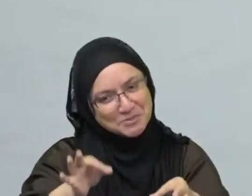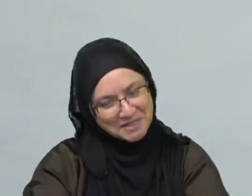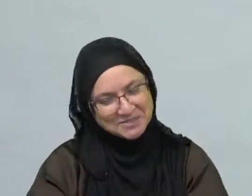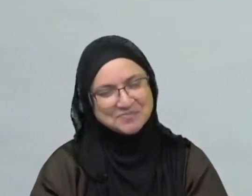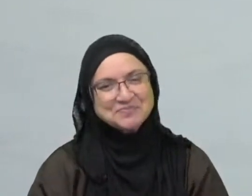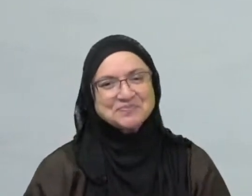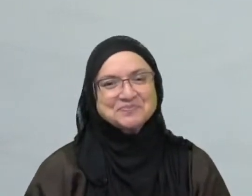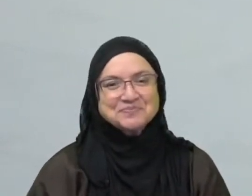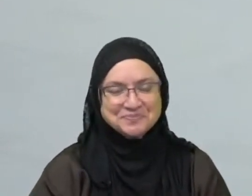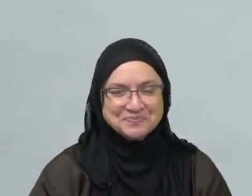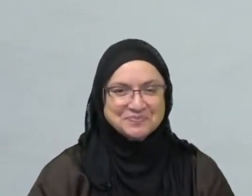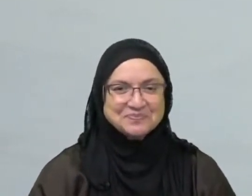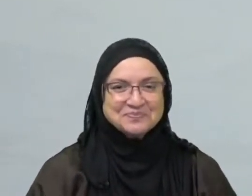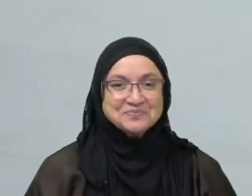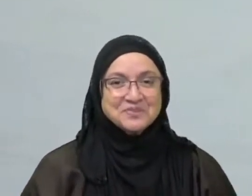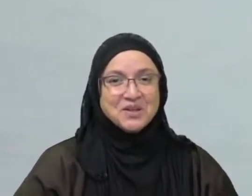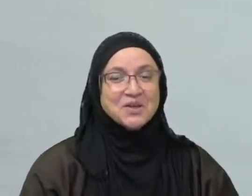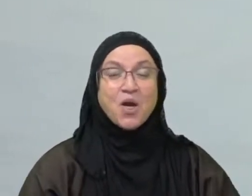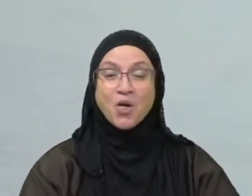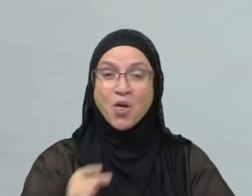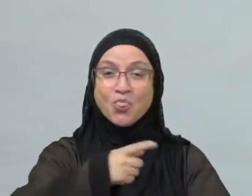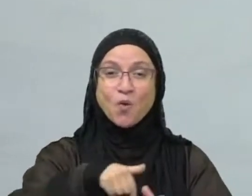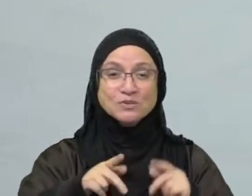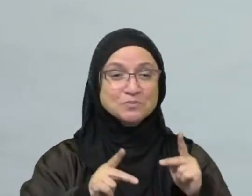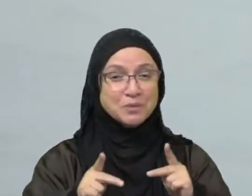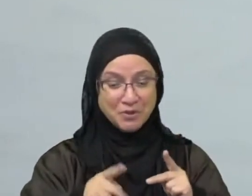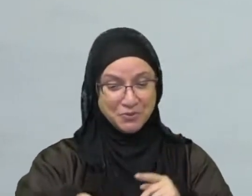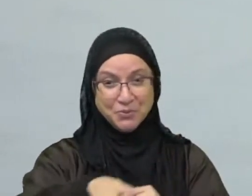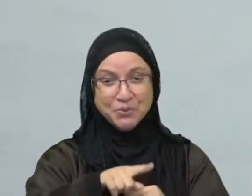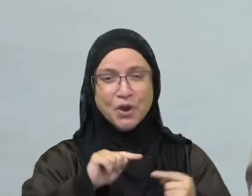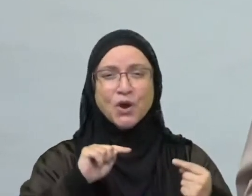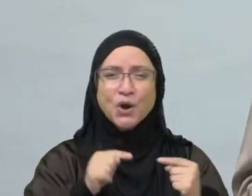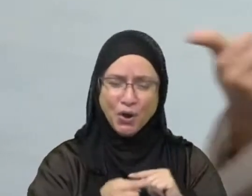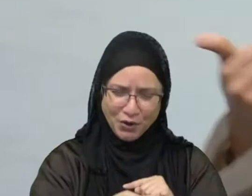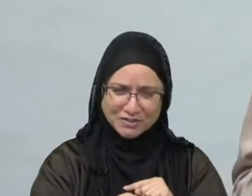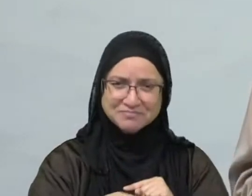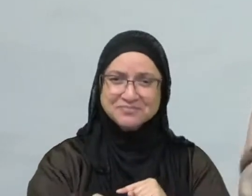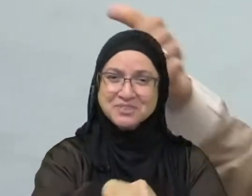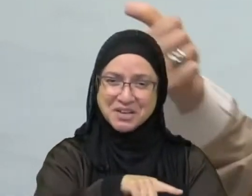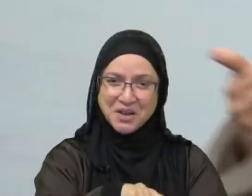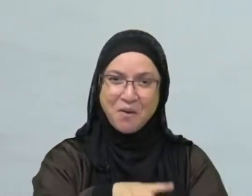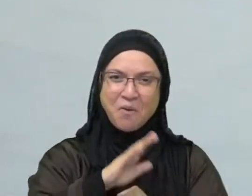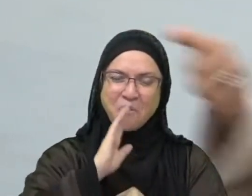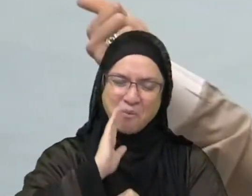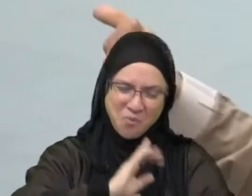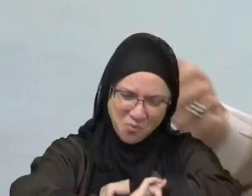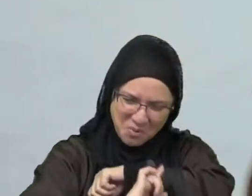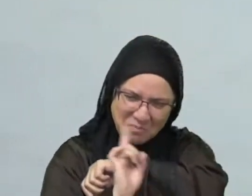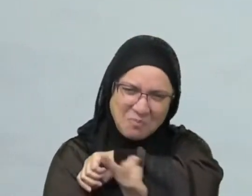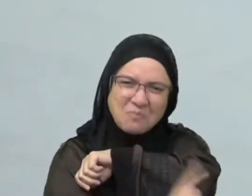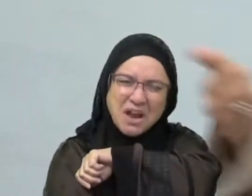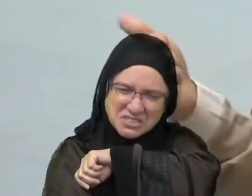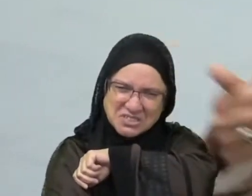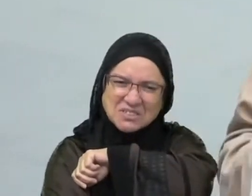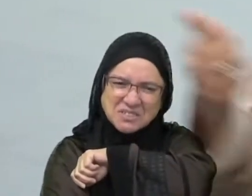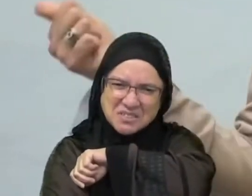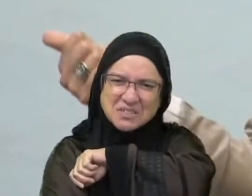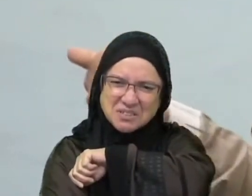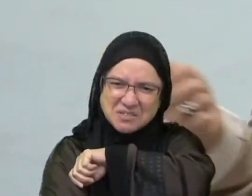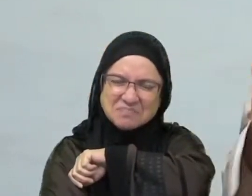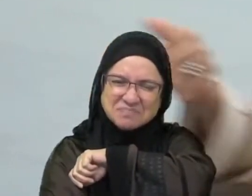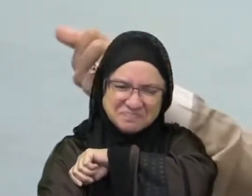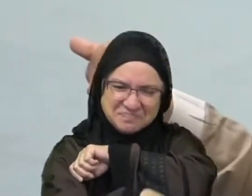consequences. But just as I take some comfort in knowing that the tyrant and the wrongdoer and the oppressor will face